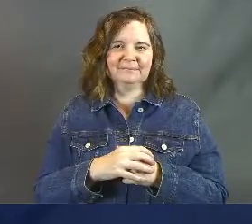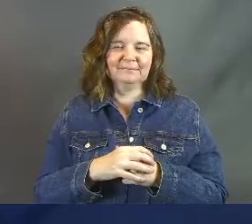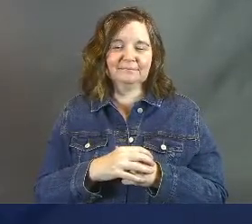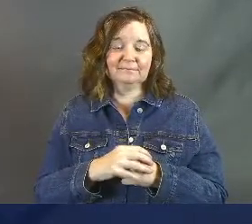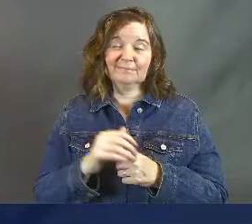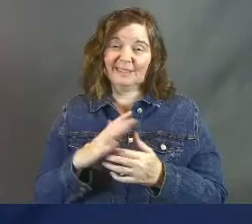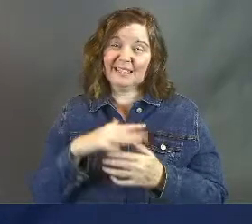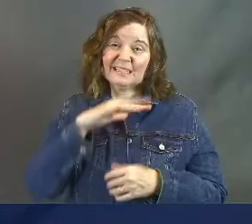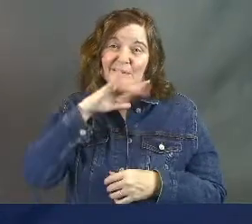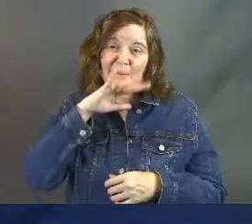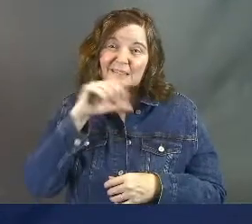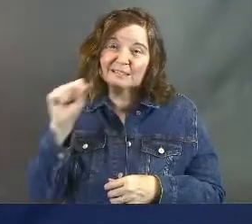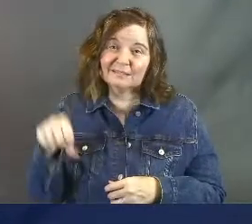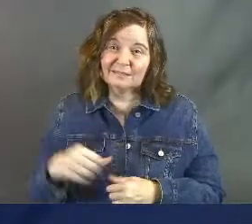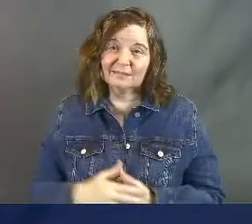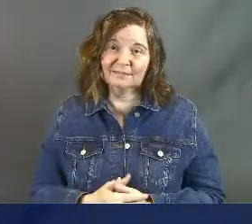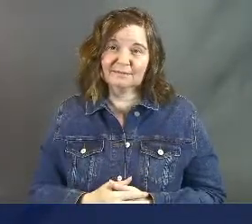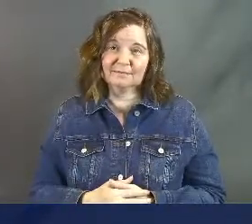It gets messy.